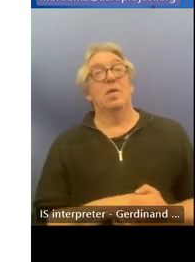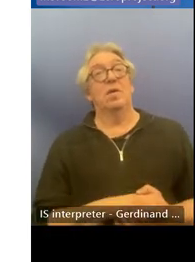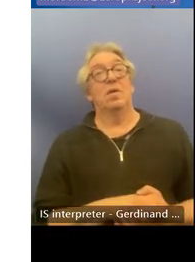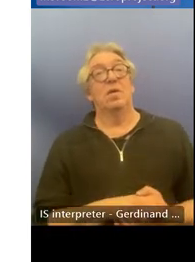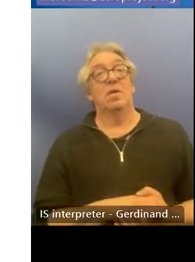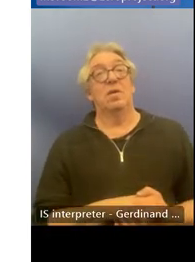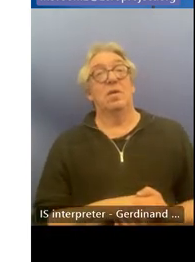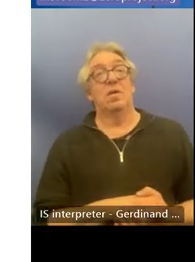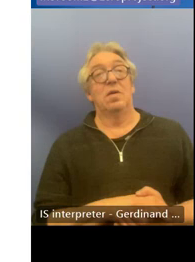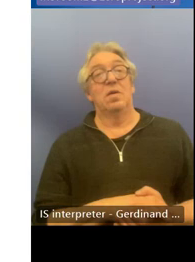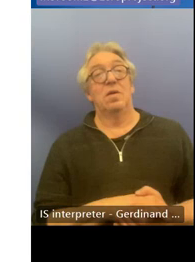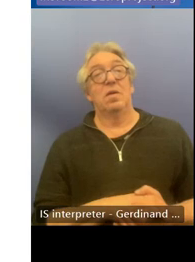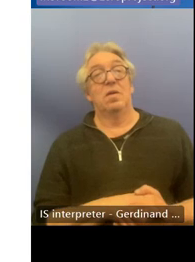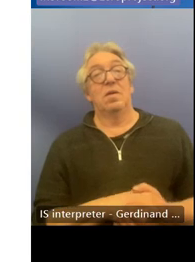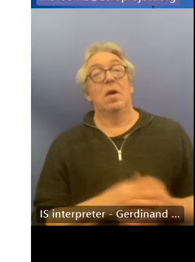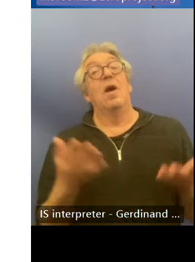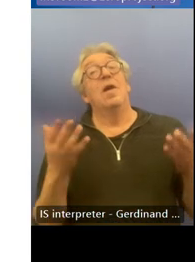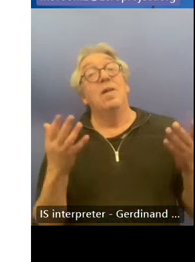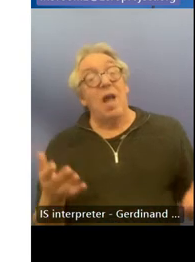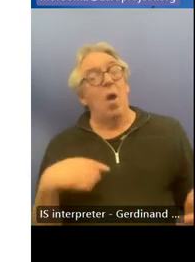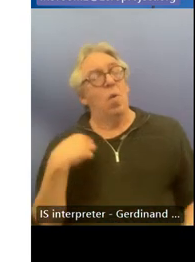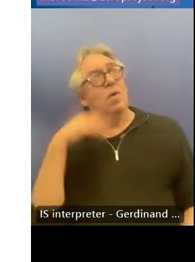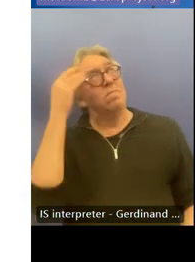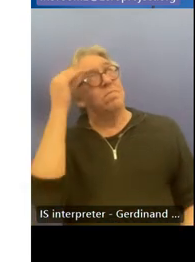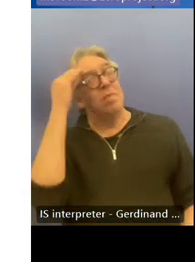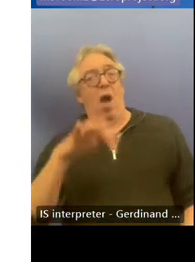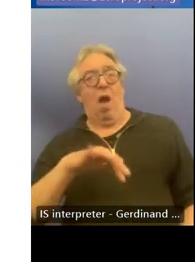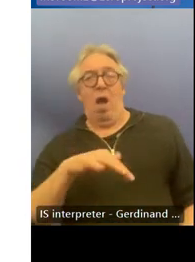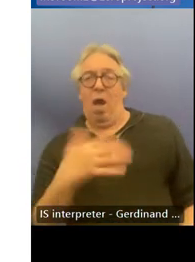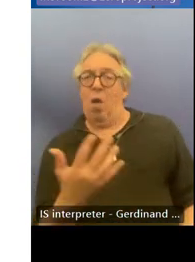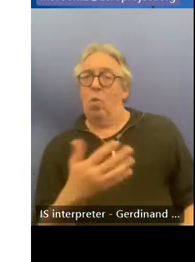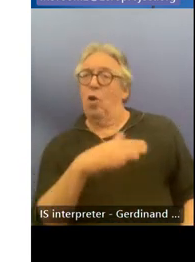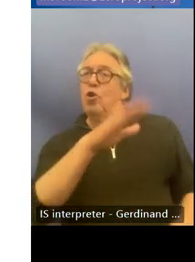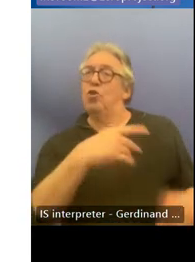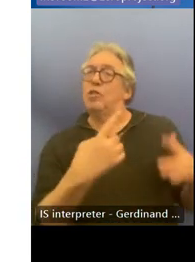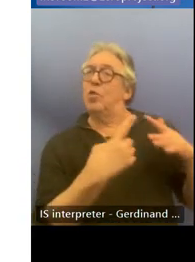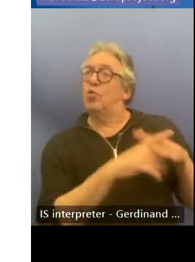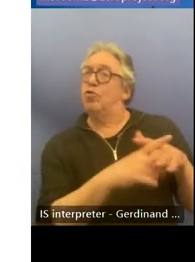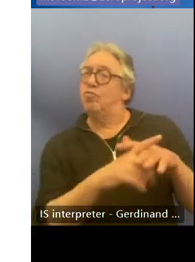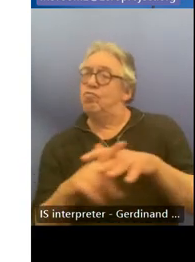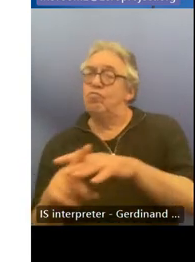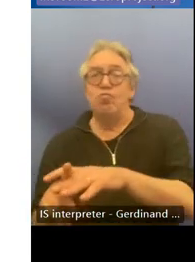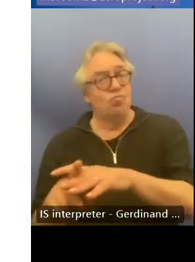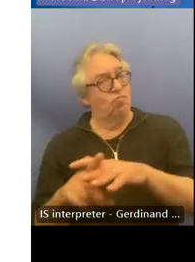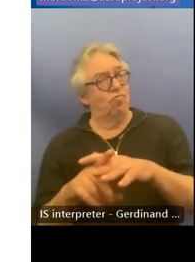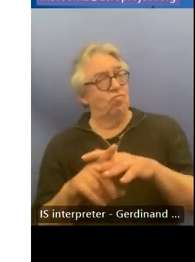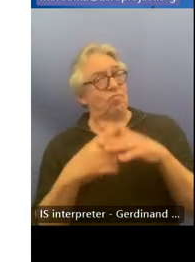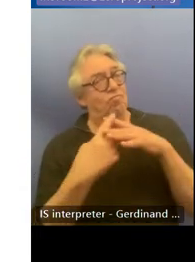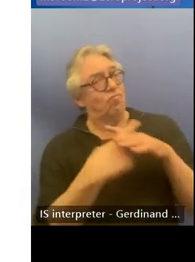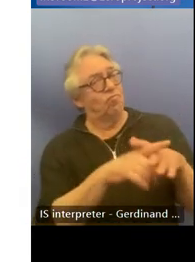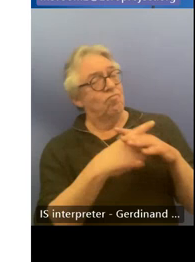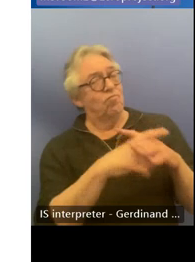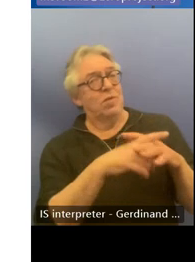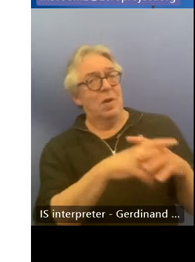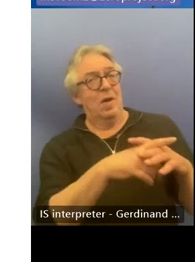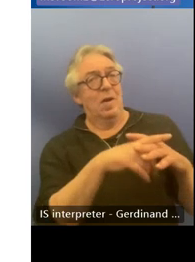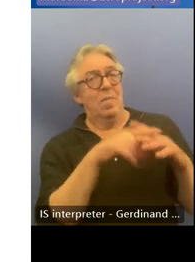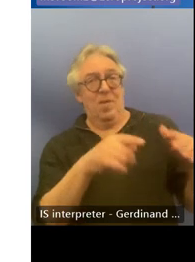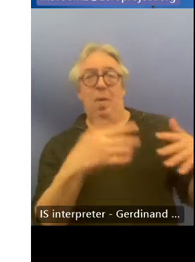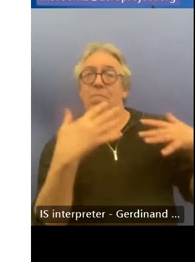support the inclusion and participation, access to curriculum for the child already involved in